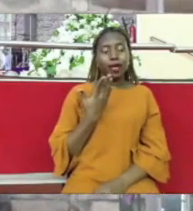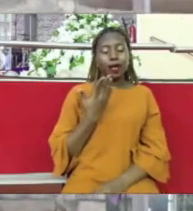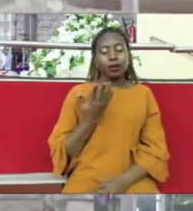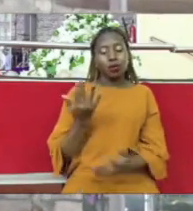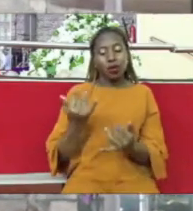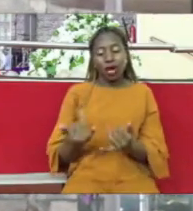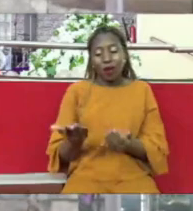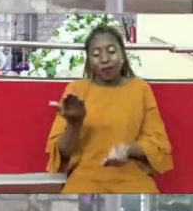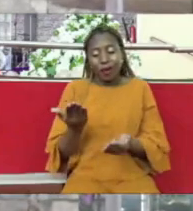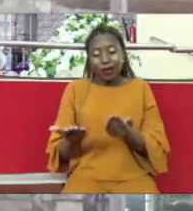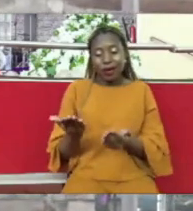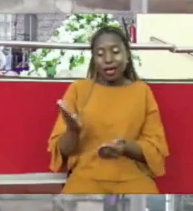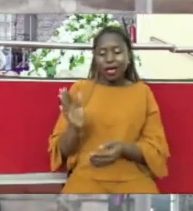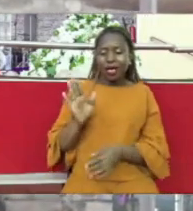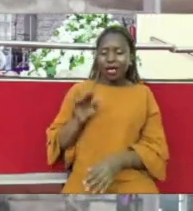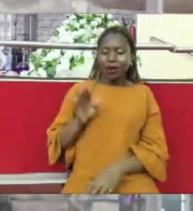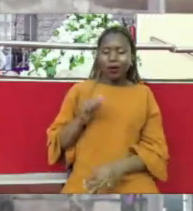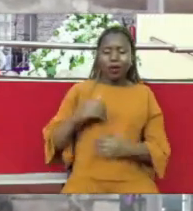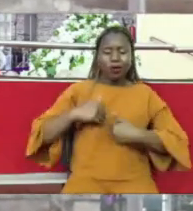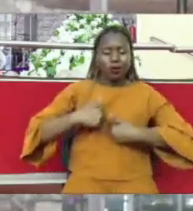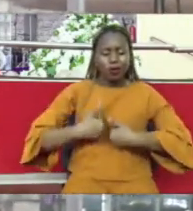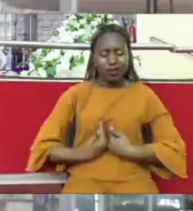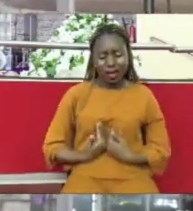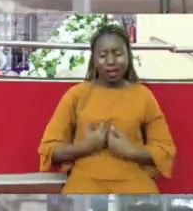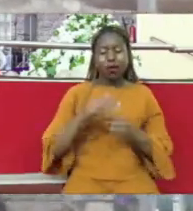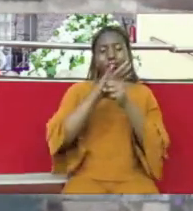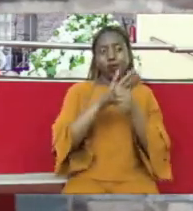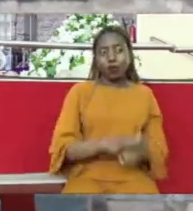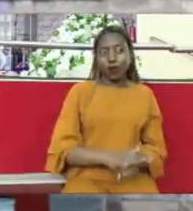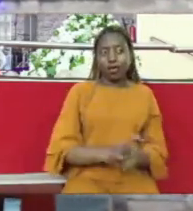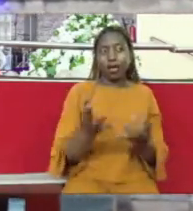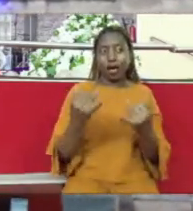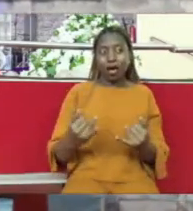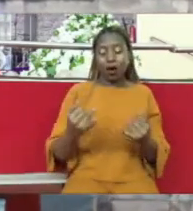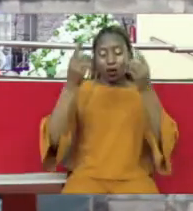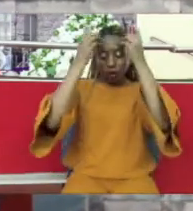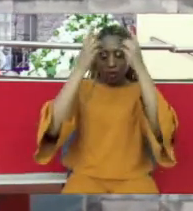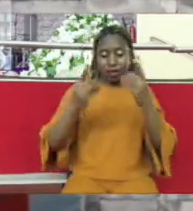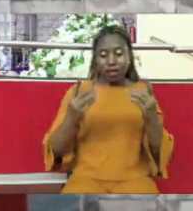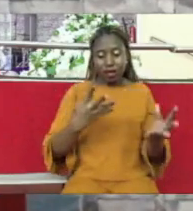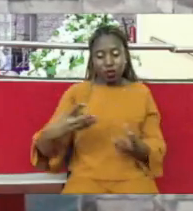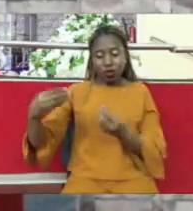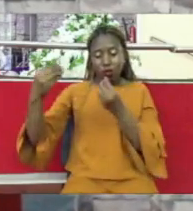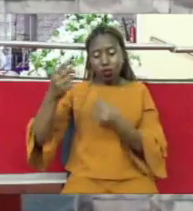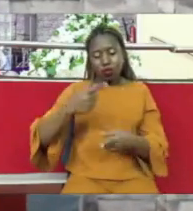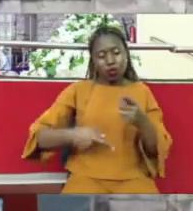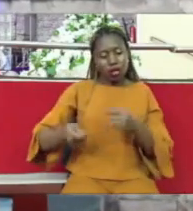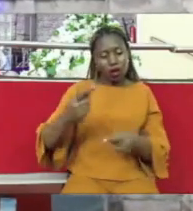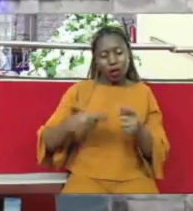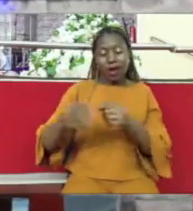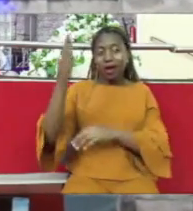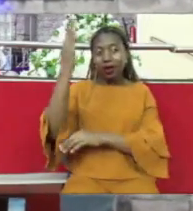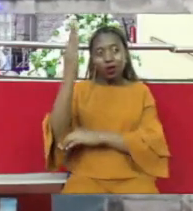was so tired of such ridicule that she opted to go to the well at the time when no woman can be able to go to